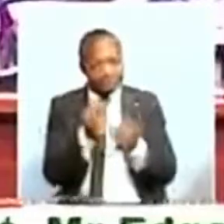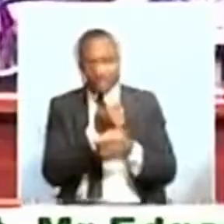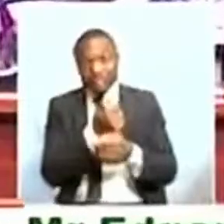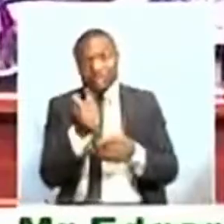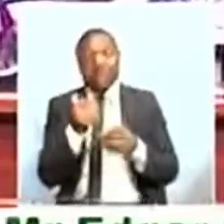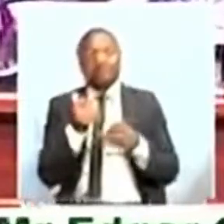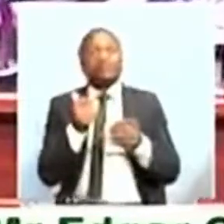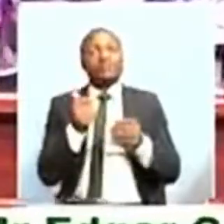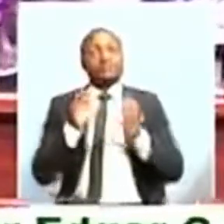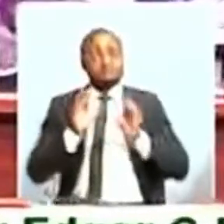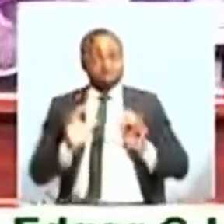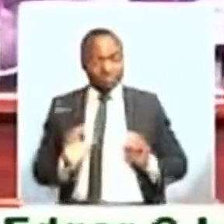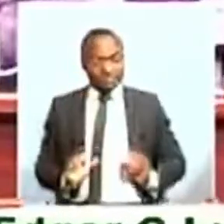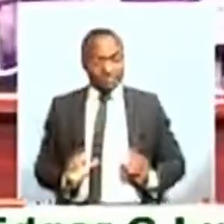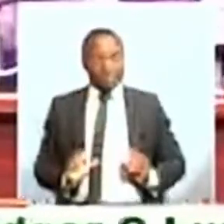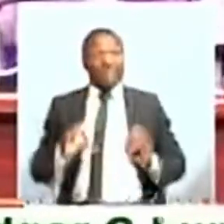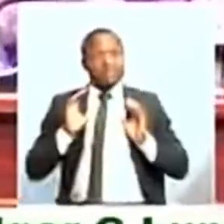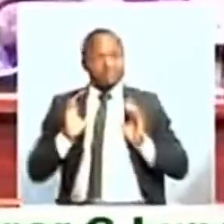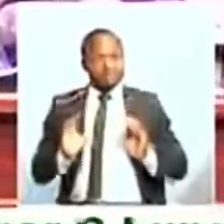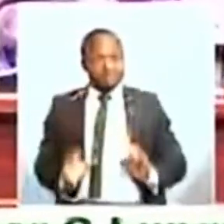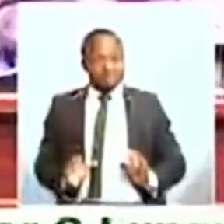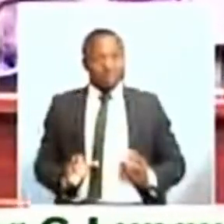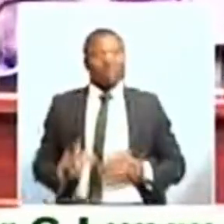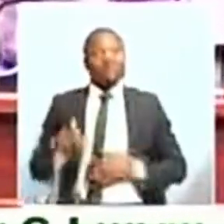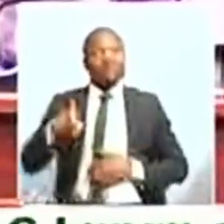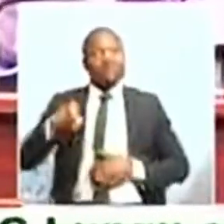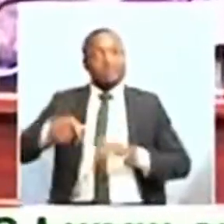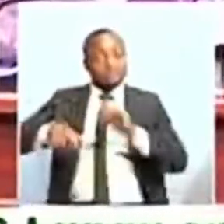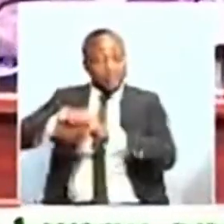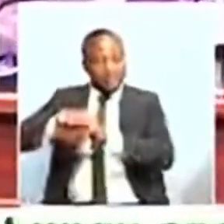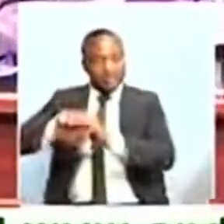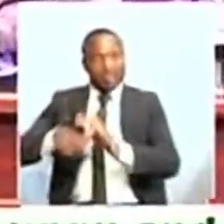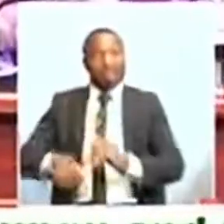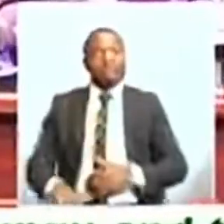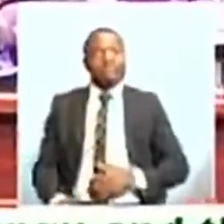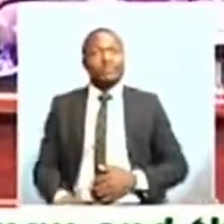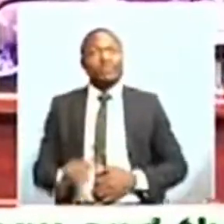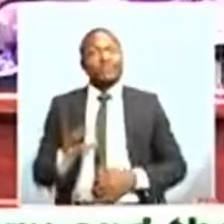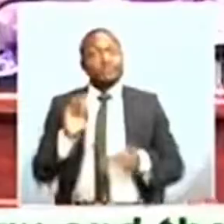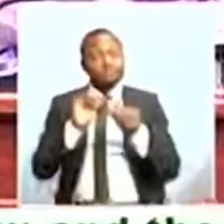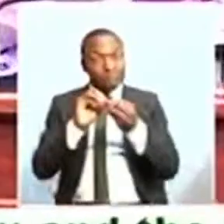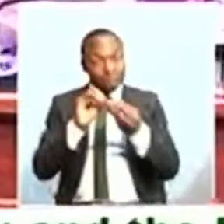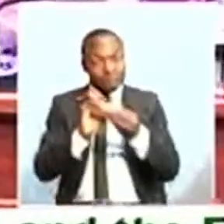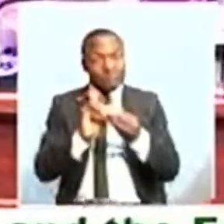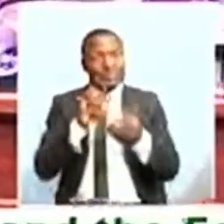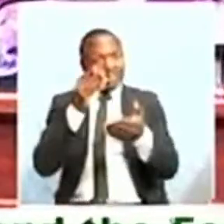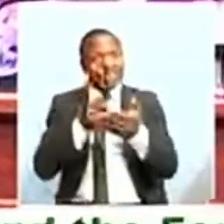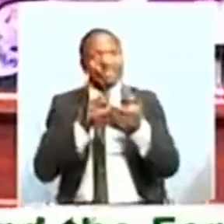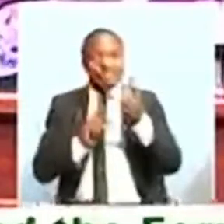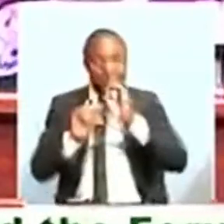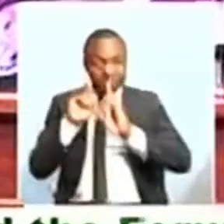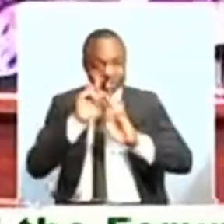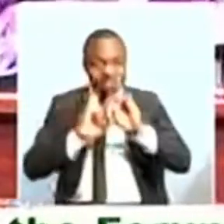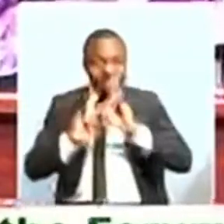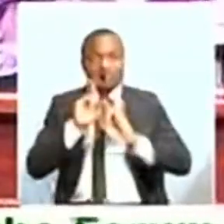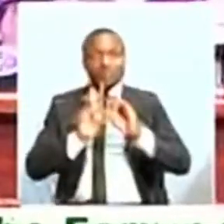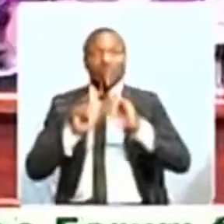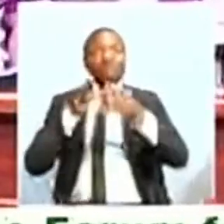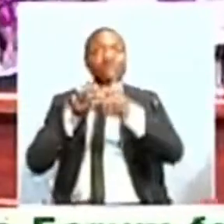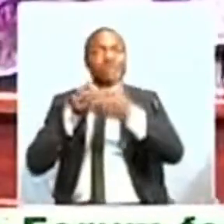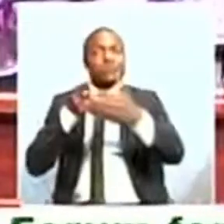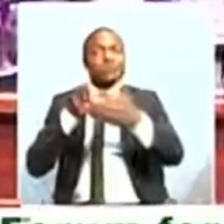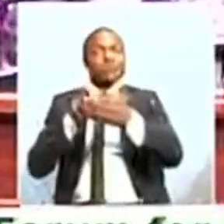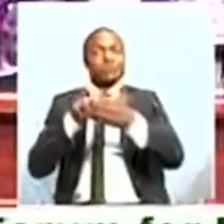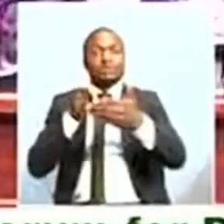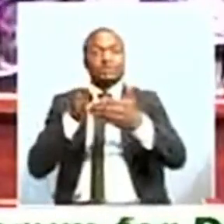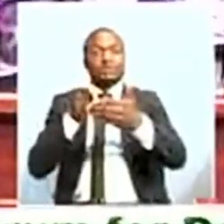Zambian citizen is entitled to privacy. Further, such a discussion would be against the